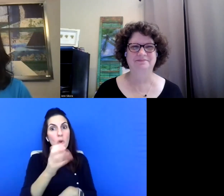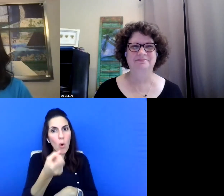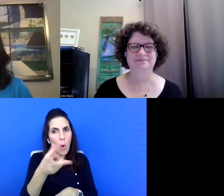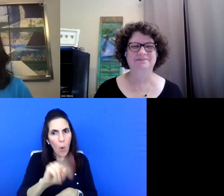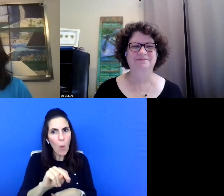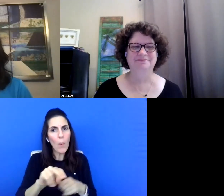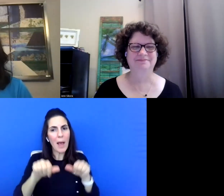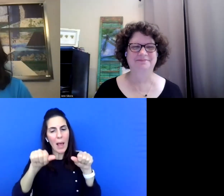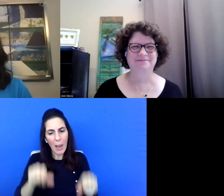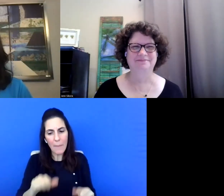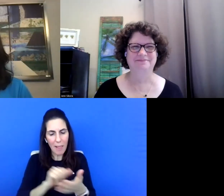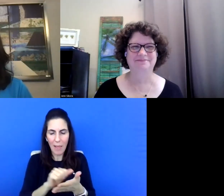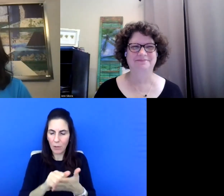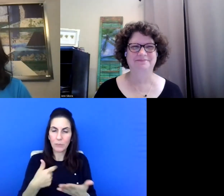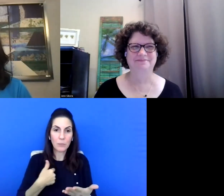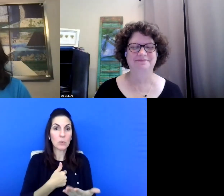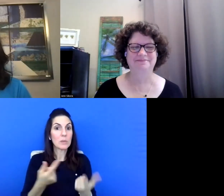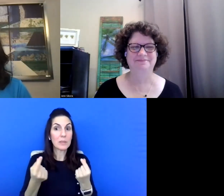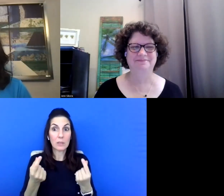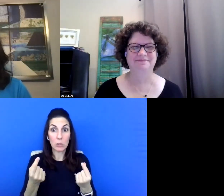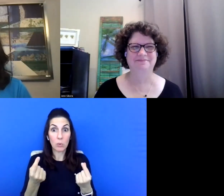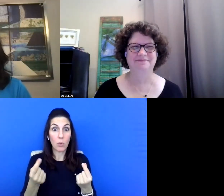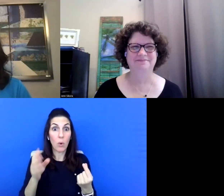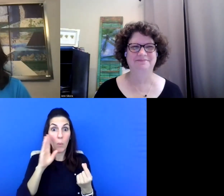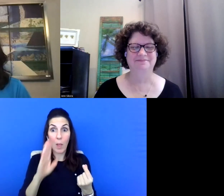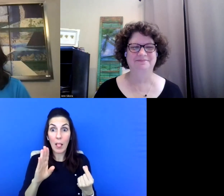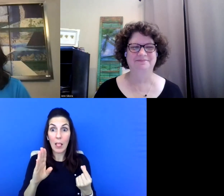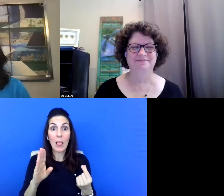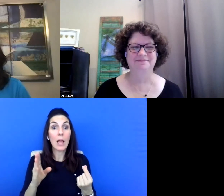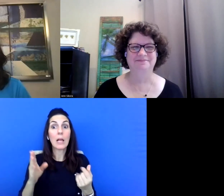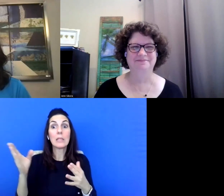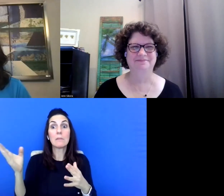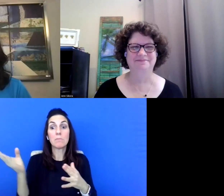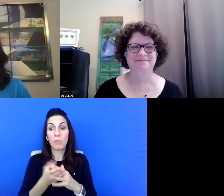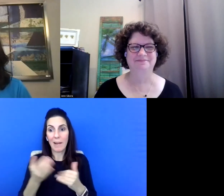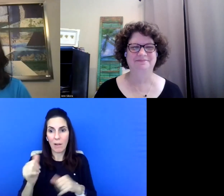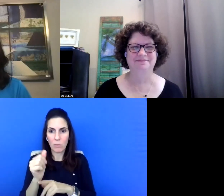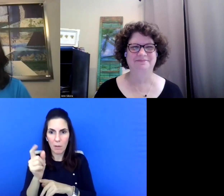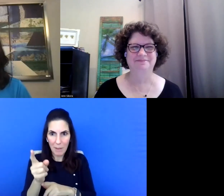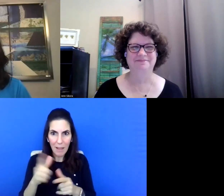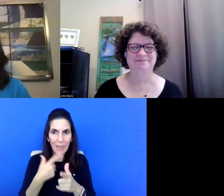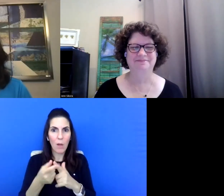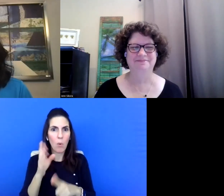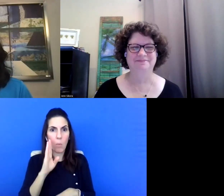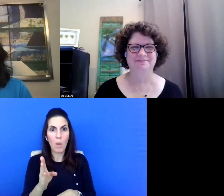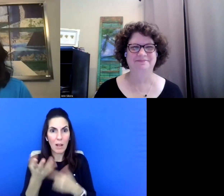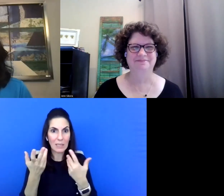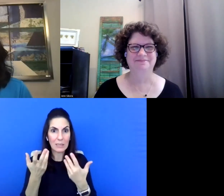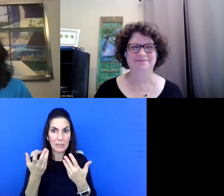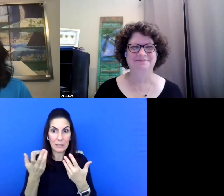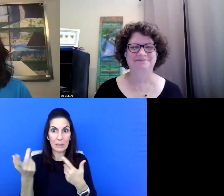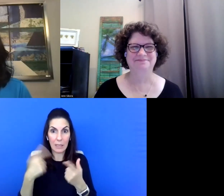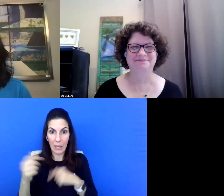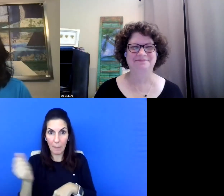accounts. So we are going actually to be heading into our first 10-minute break, and we'll be right back for our next session